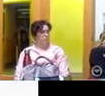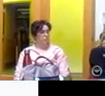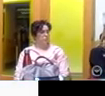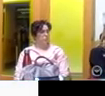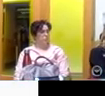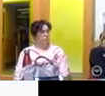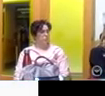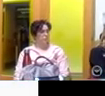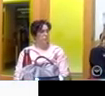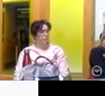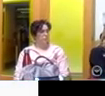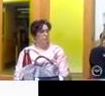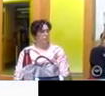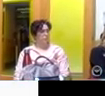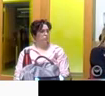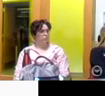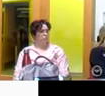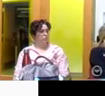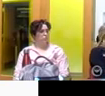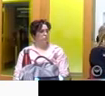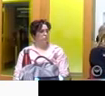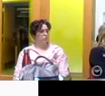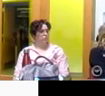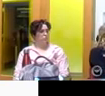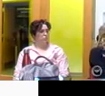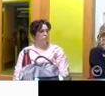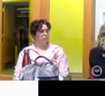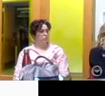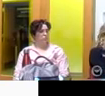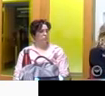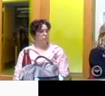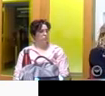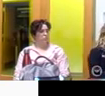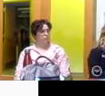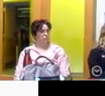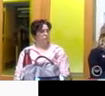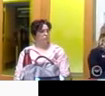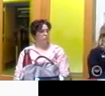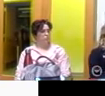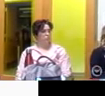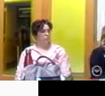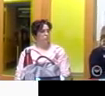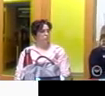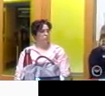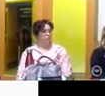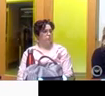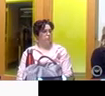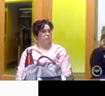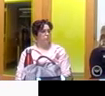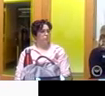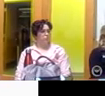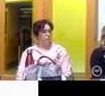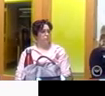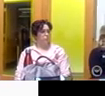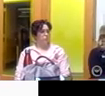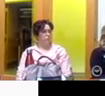So this visual was, I thought was very interesting. It's the spectrum of trauma. And so people may